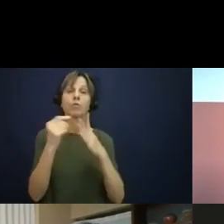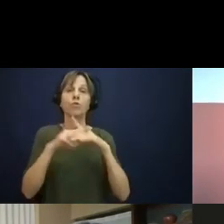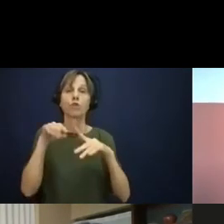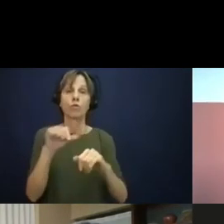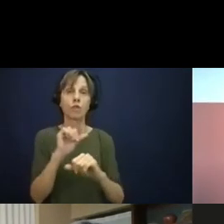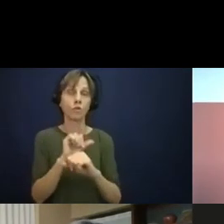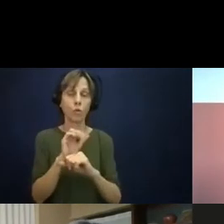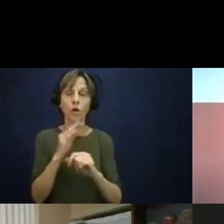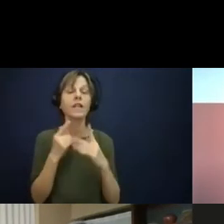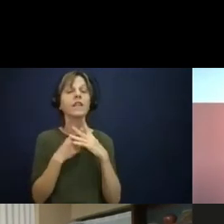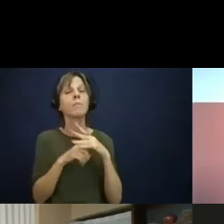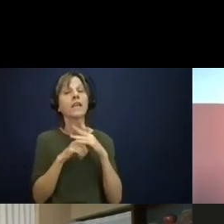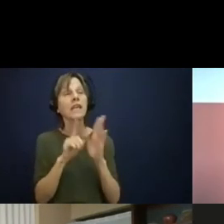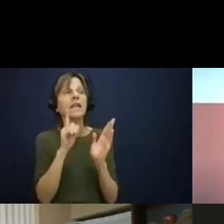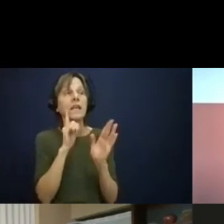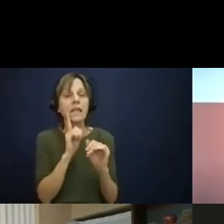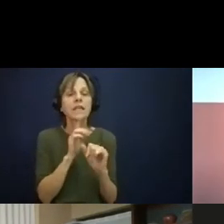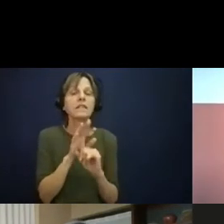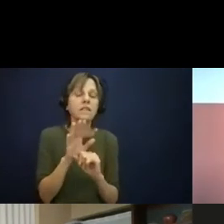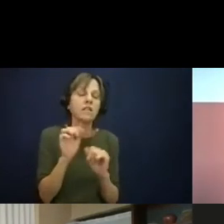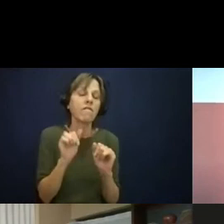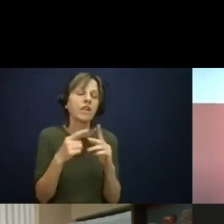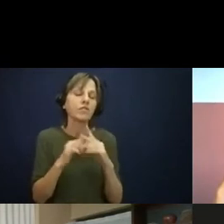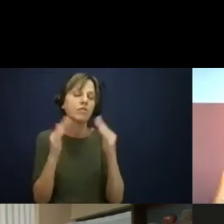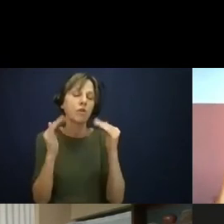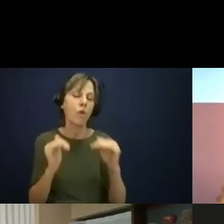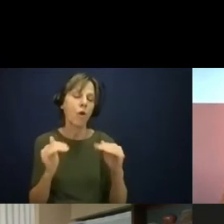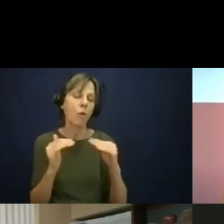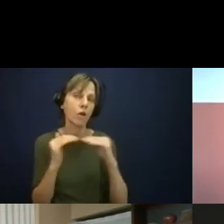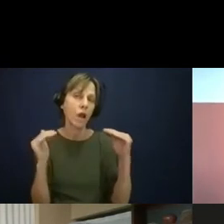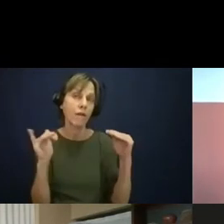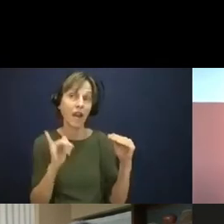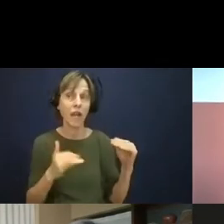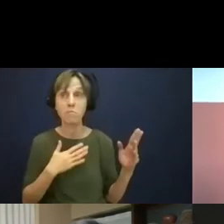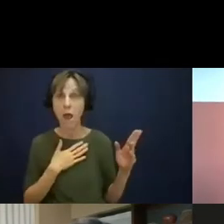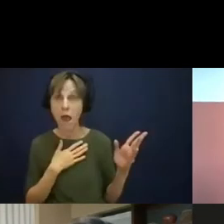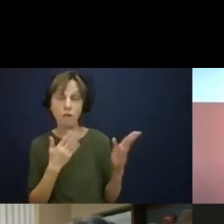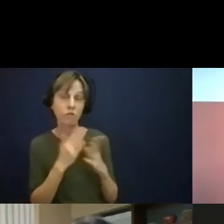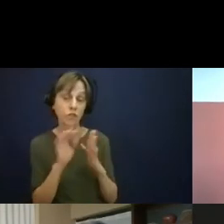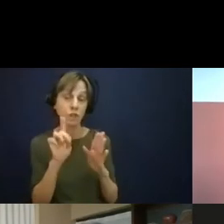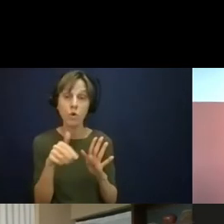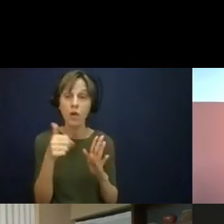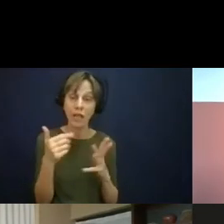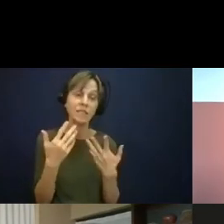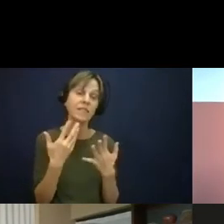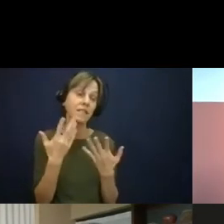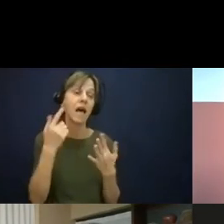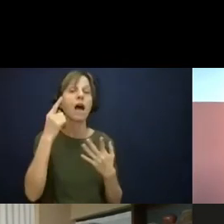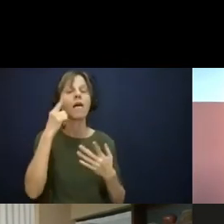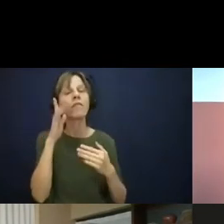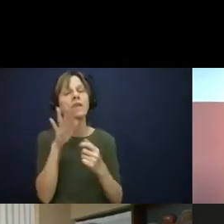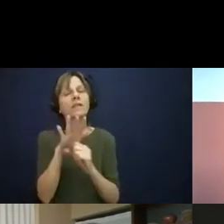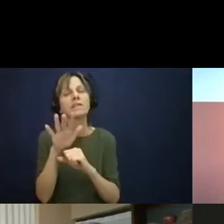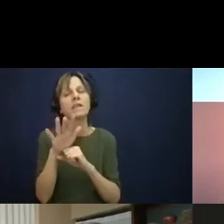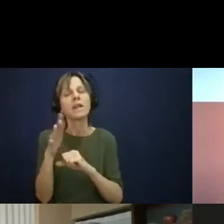the beginning, I think it's enough. It could start at a lower level like mine or somewhere else. And I think it's enough just to